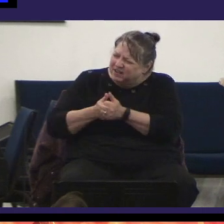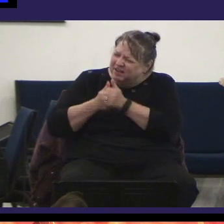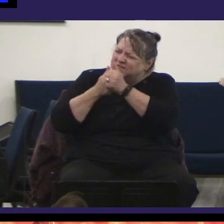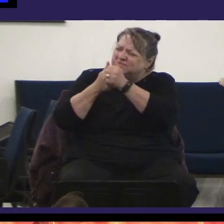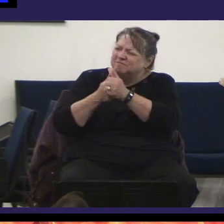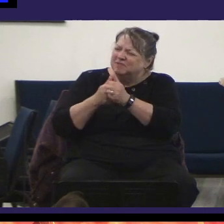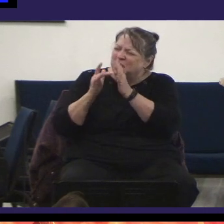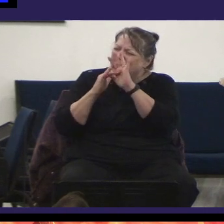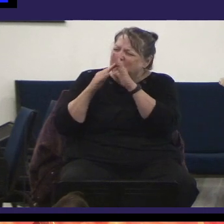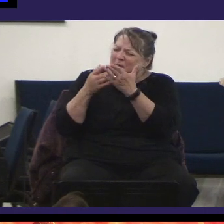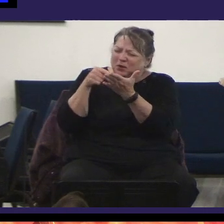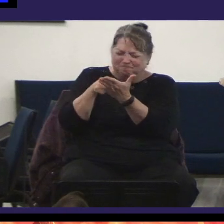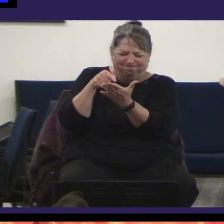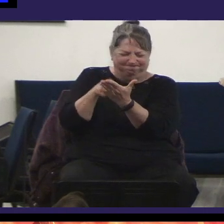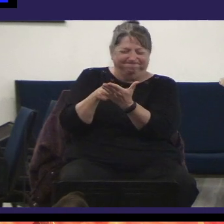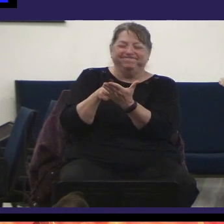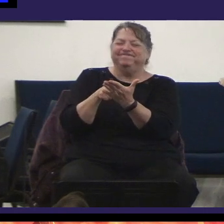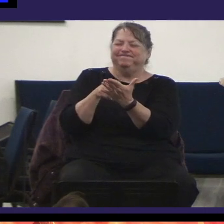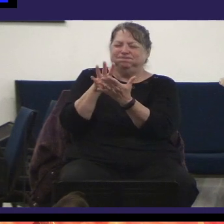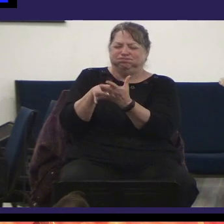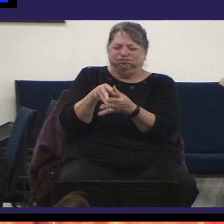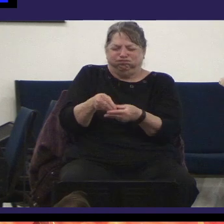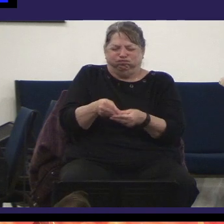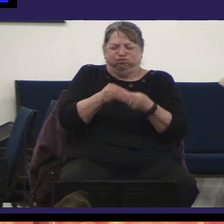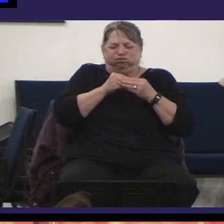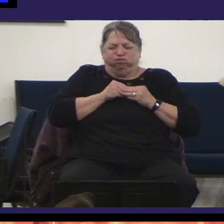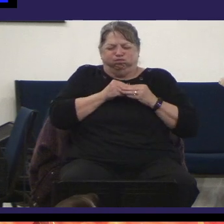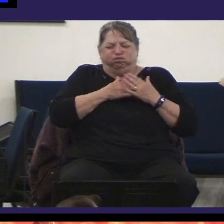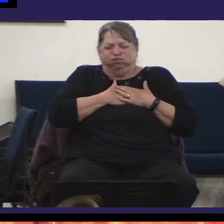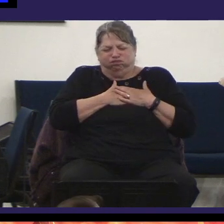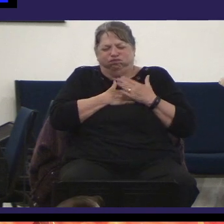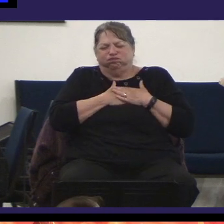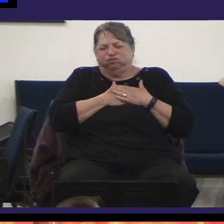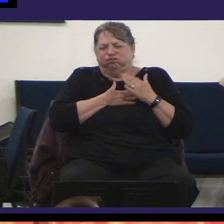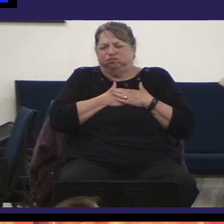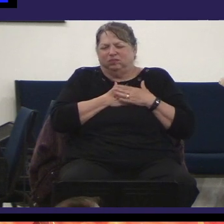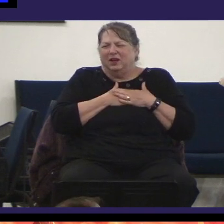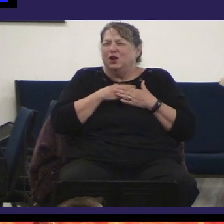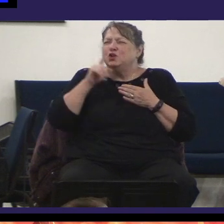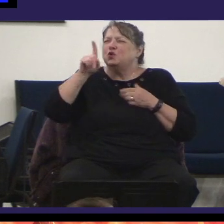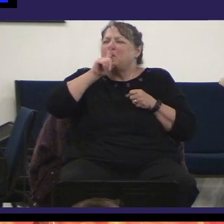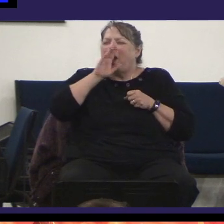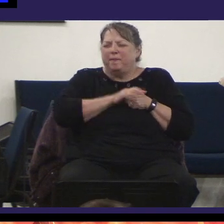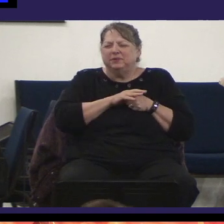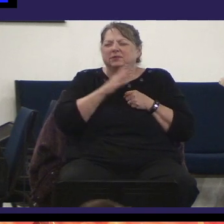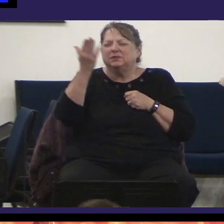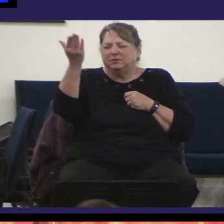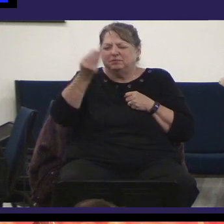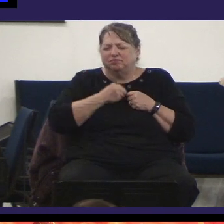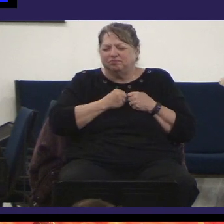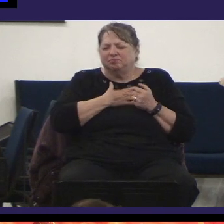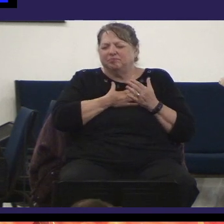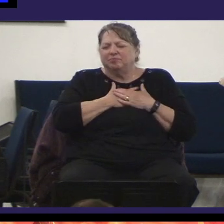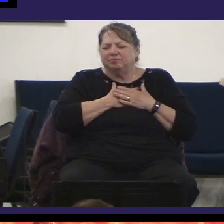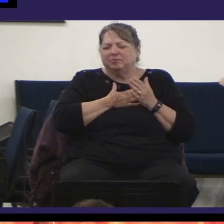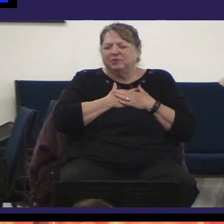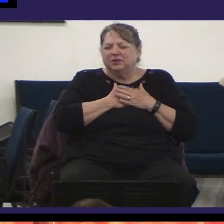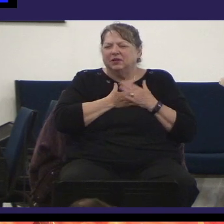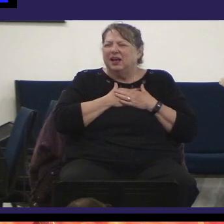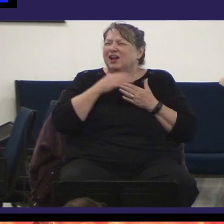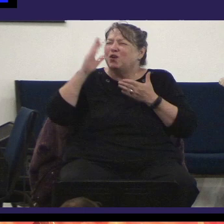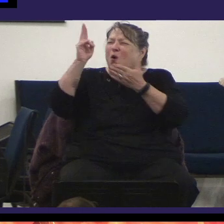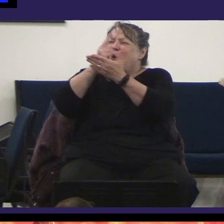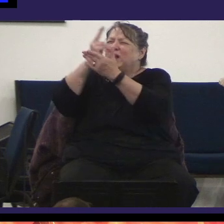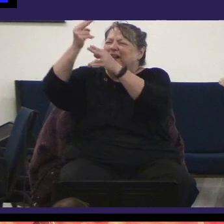to name the scriptures in our lives of what the promises we have in you. And so Jesus, in your holy name and in